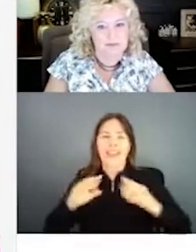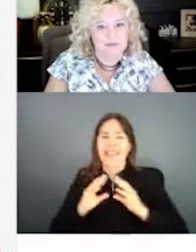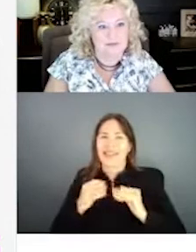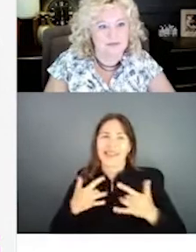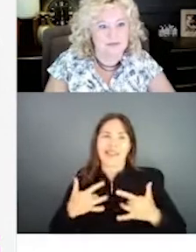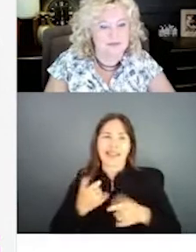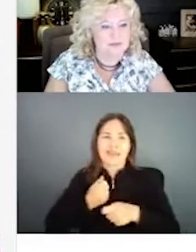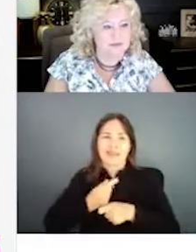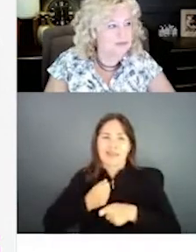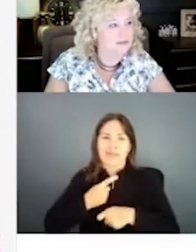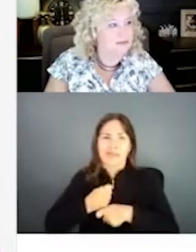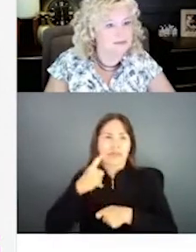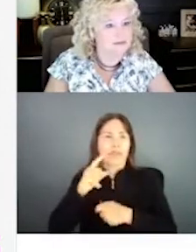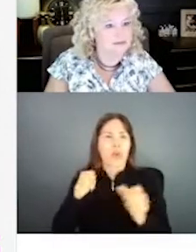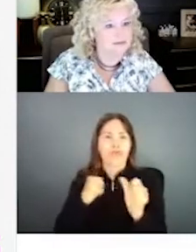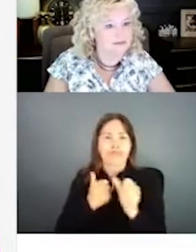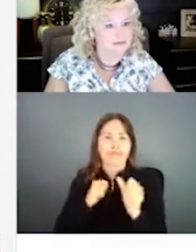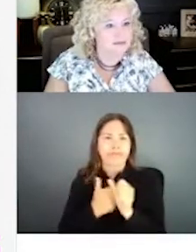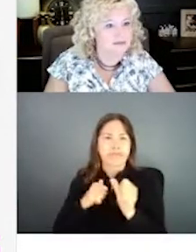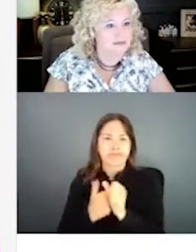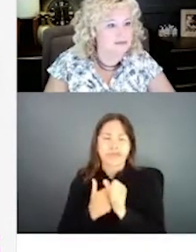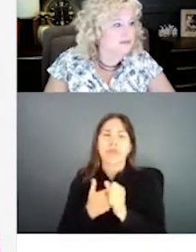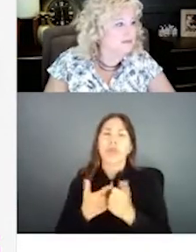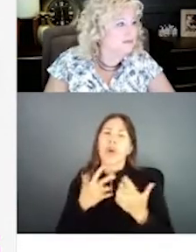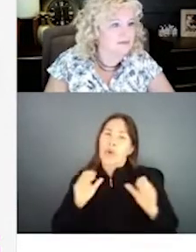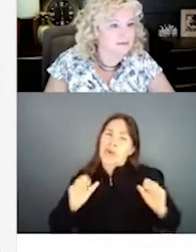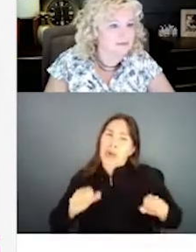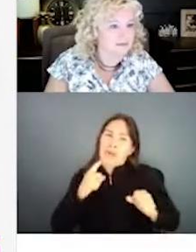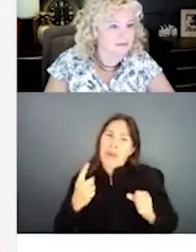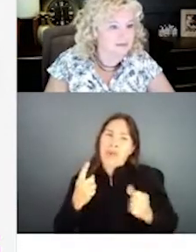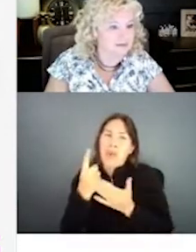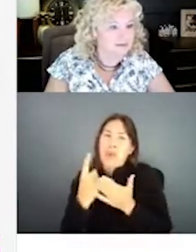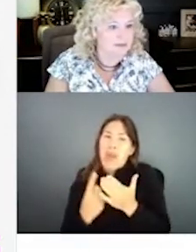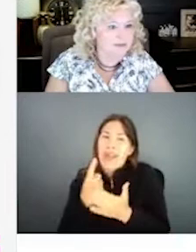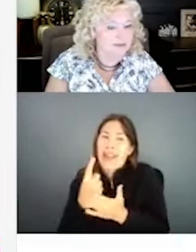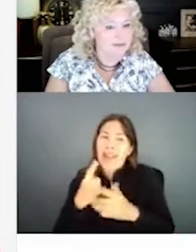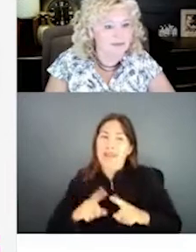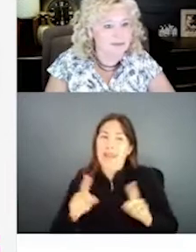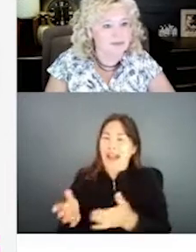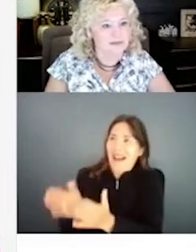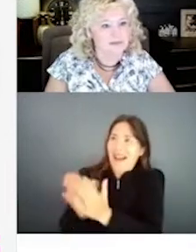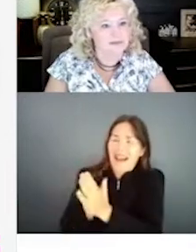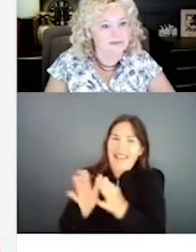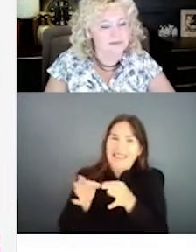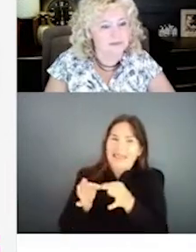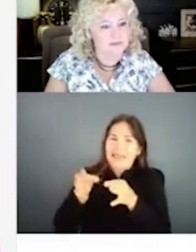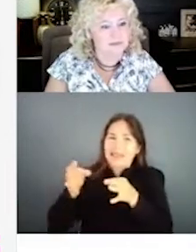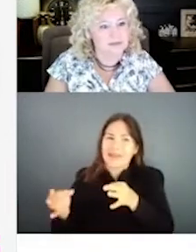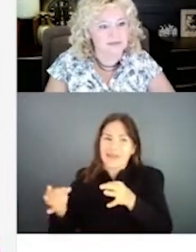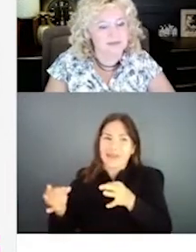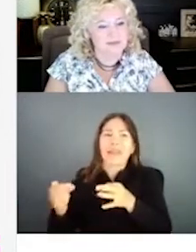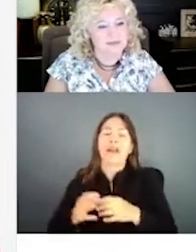year for updates. We probably could have done this in an hour, but I asked for it to be extended.